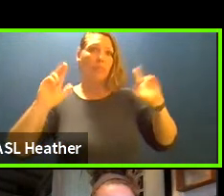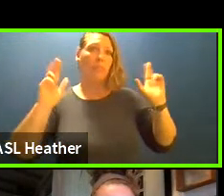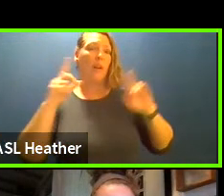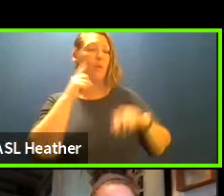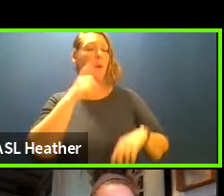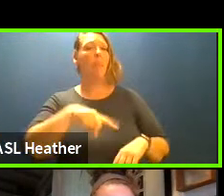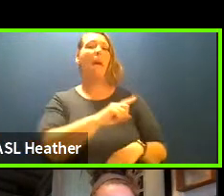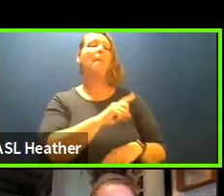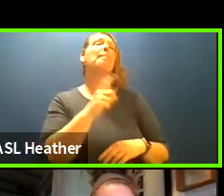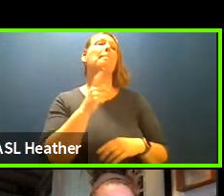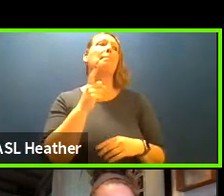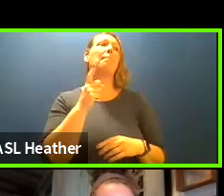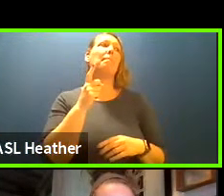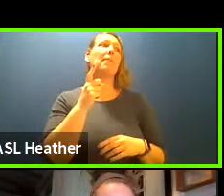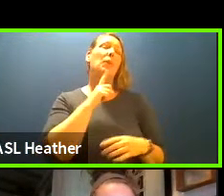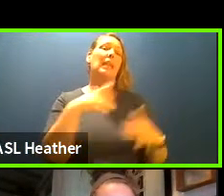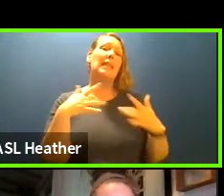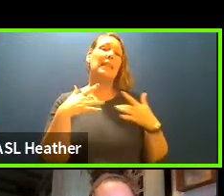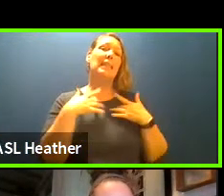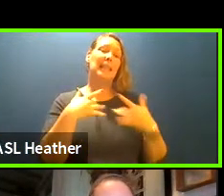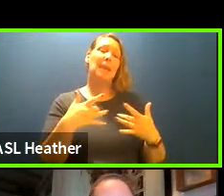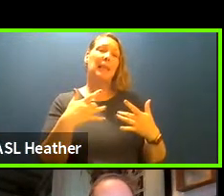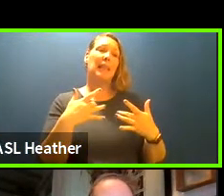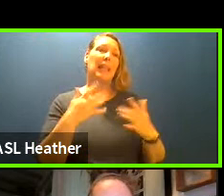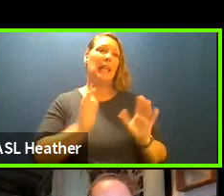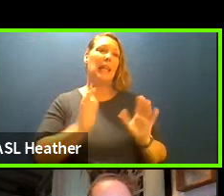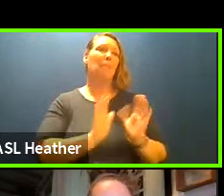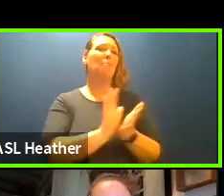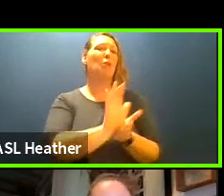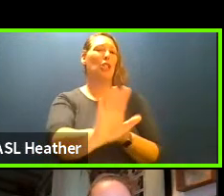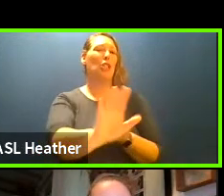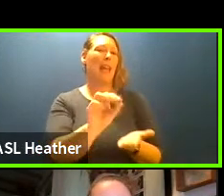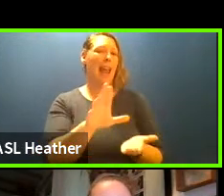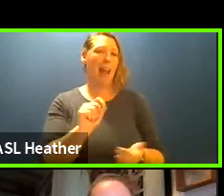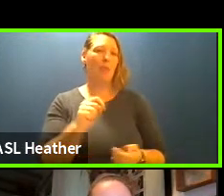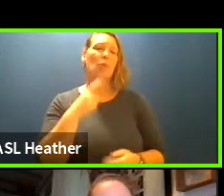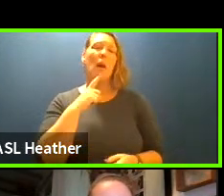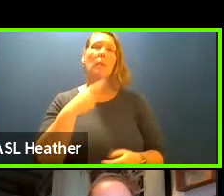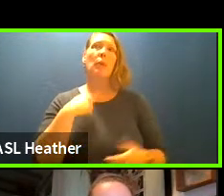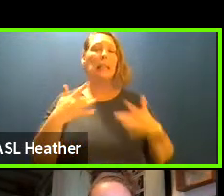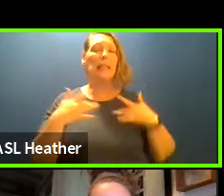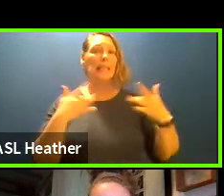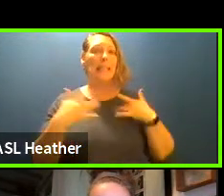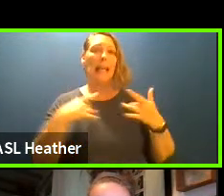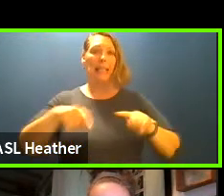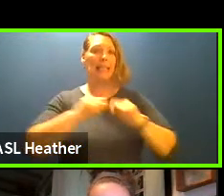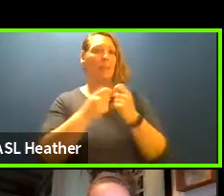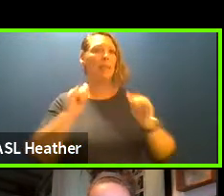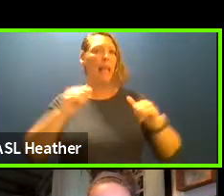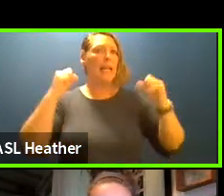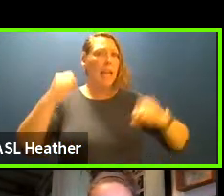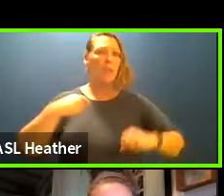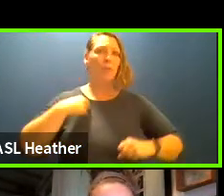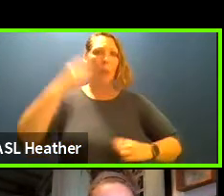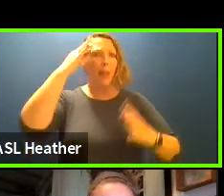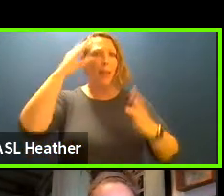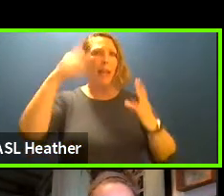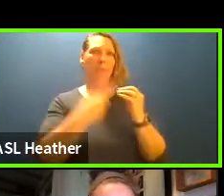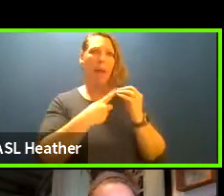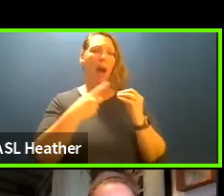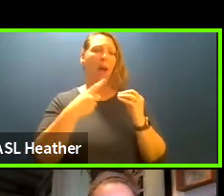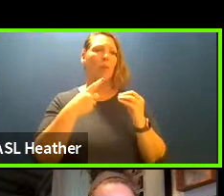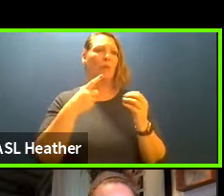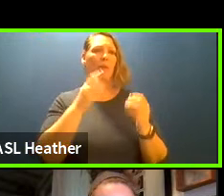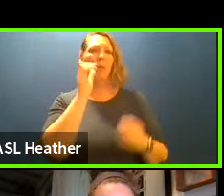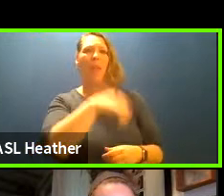it typically gentrifies and pushes people out. So I'm so excited that this team is yeah, we're already thinking about that, Nina. We're